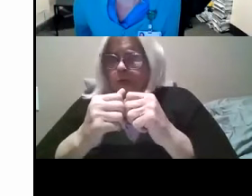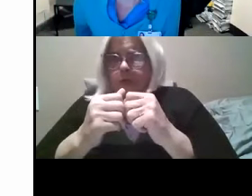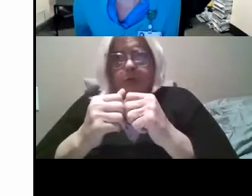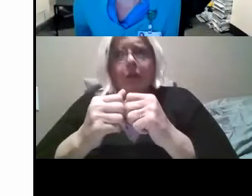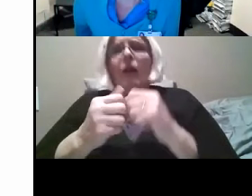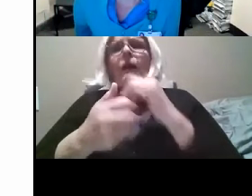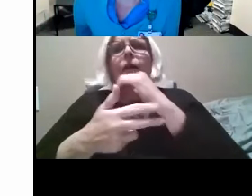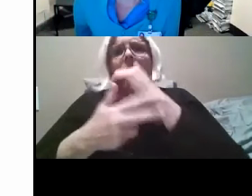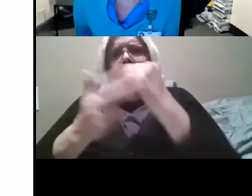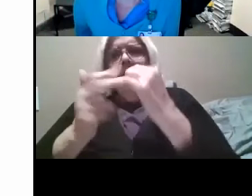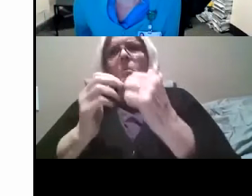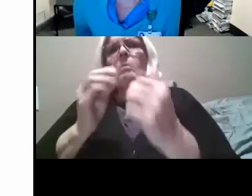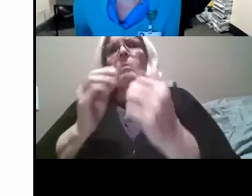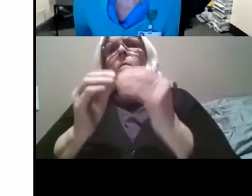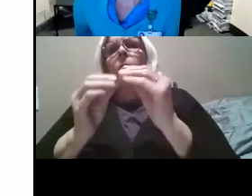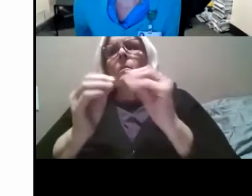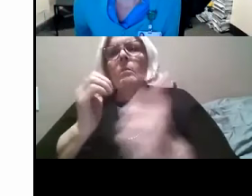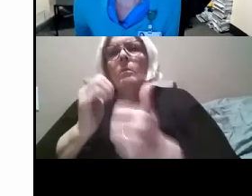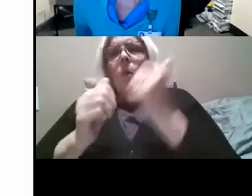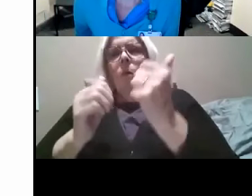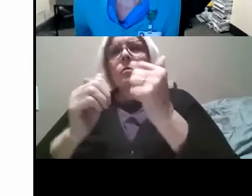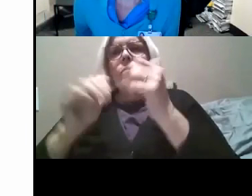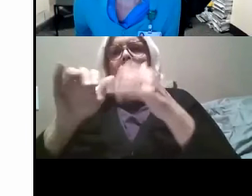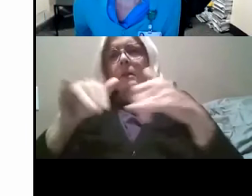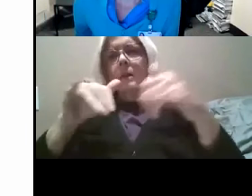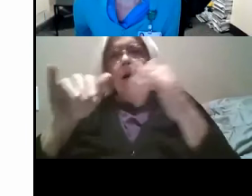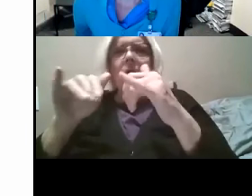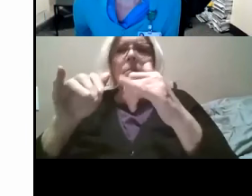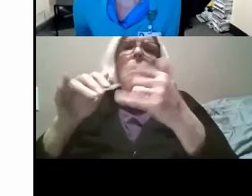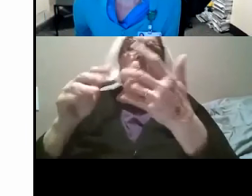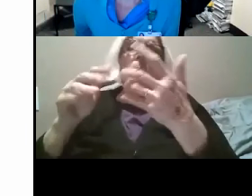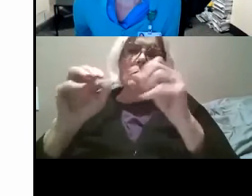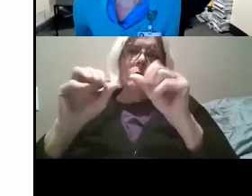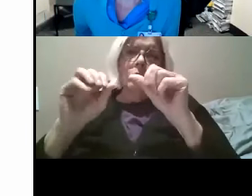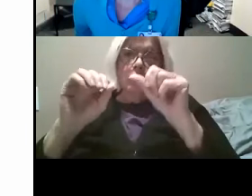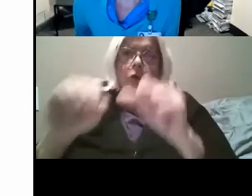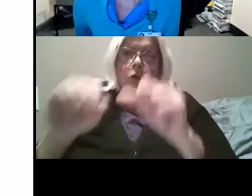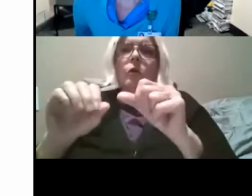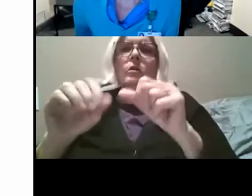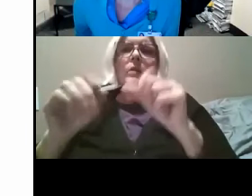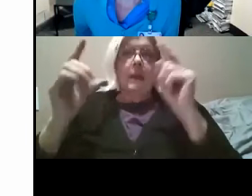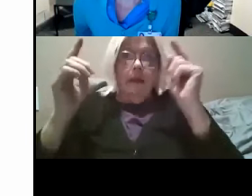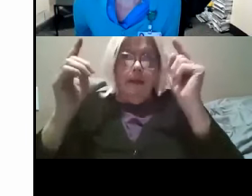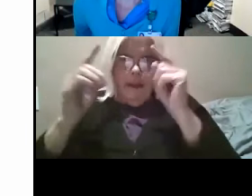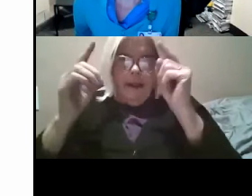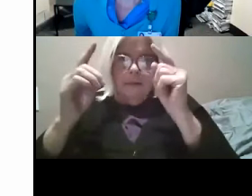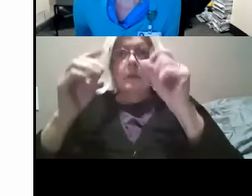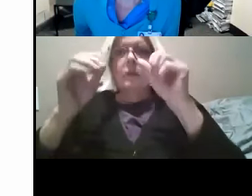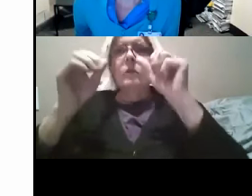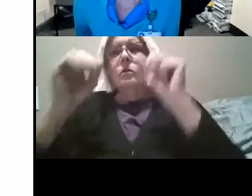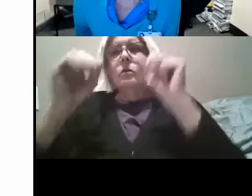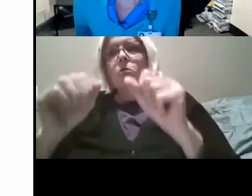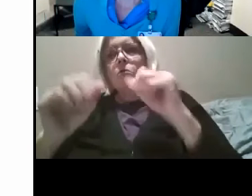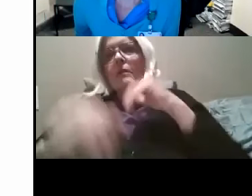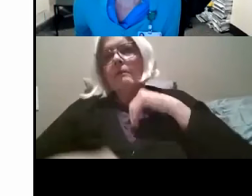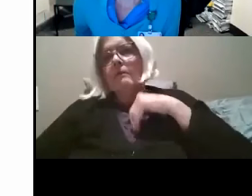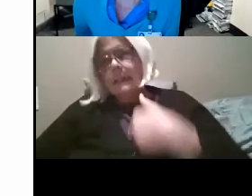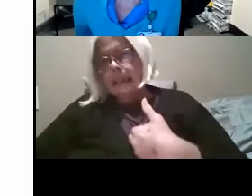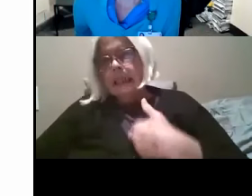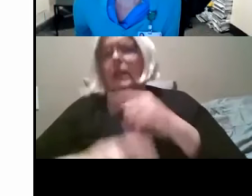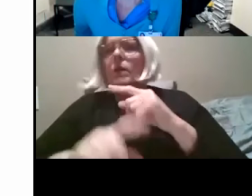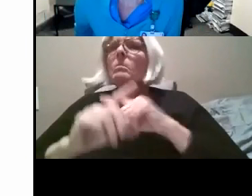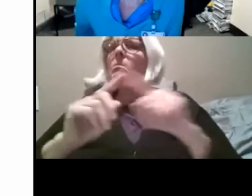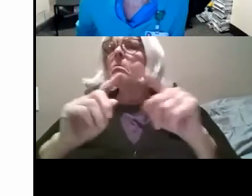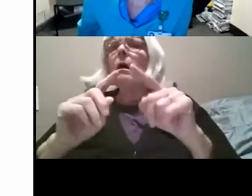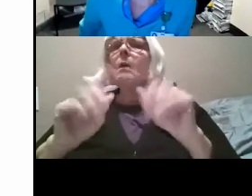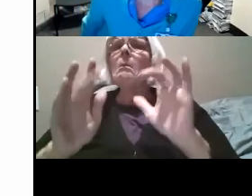group. The most common were headache and fatigue, and most were actually mild, and they were temporary and